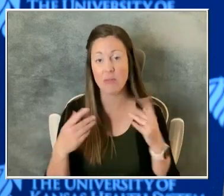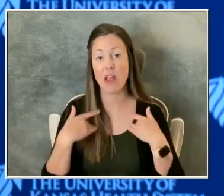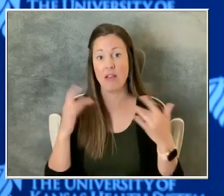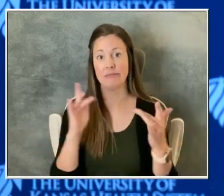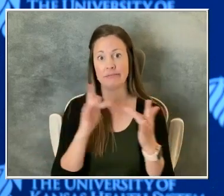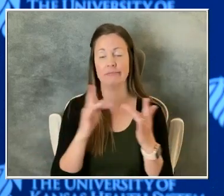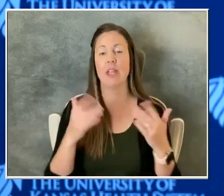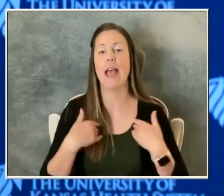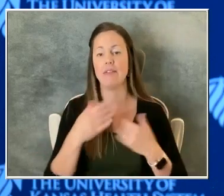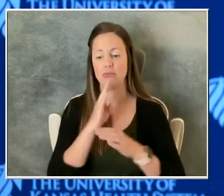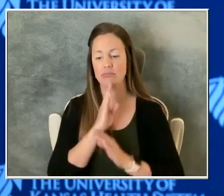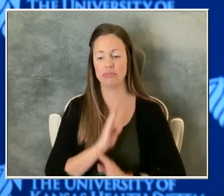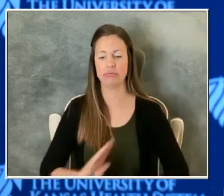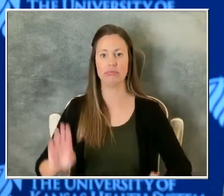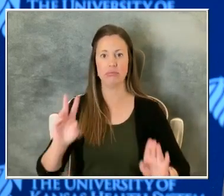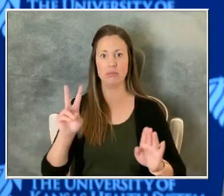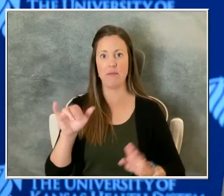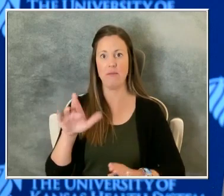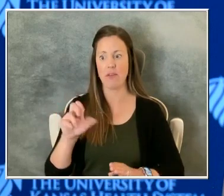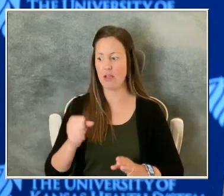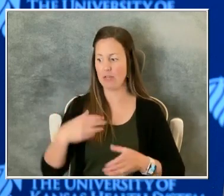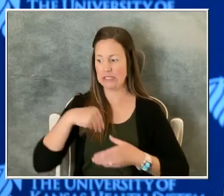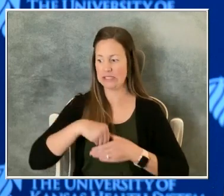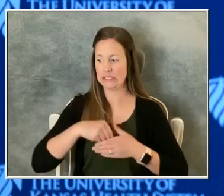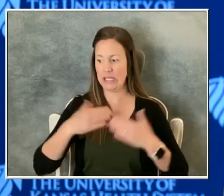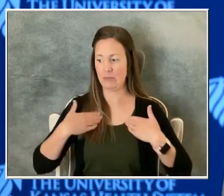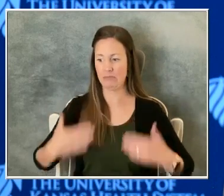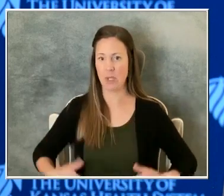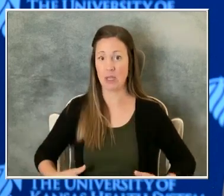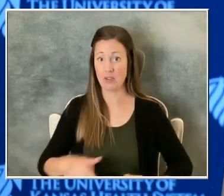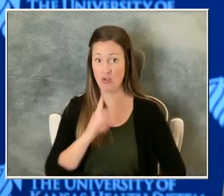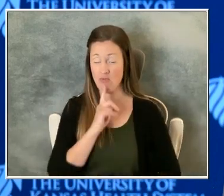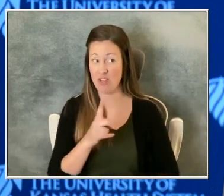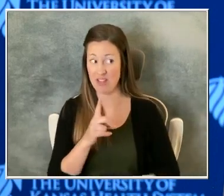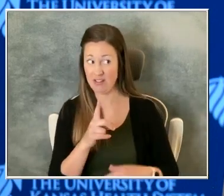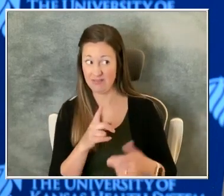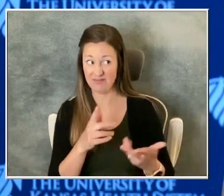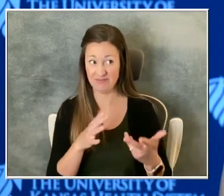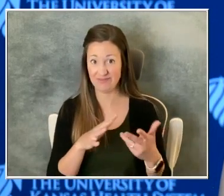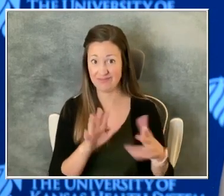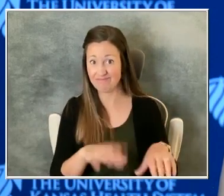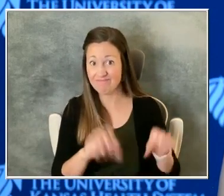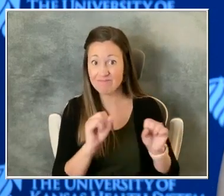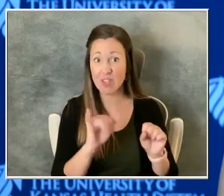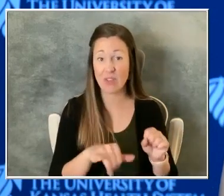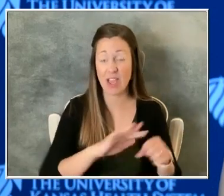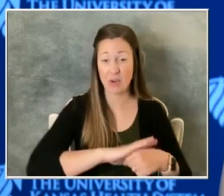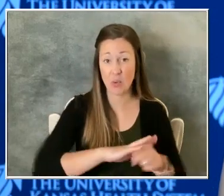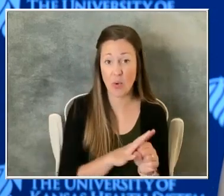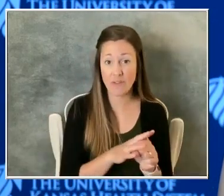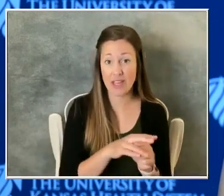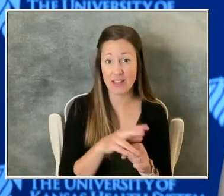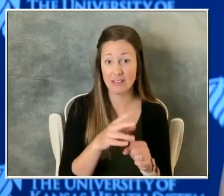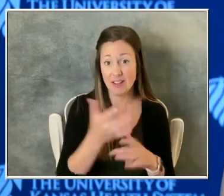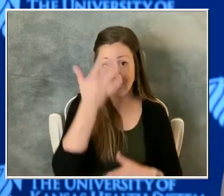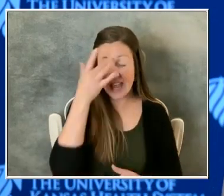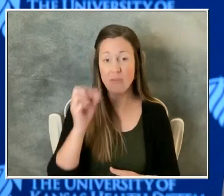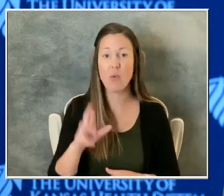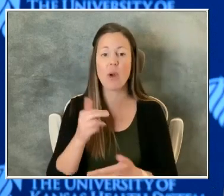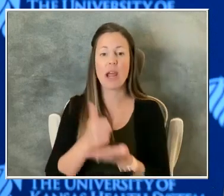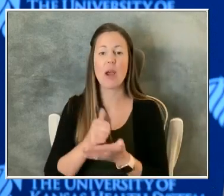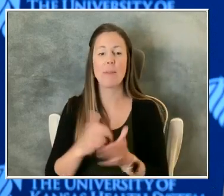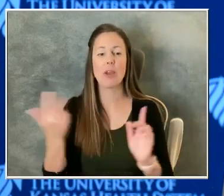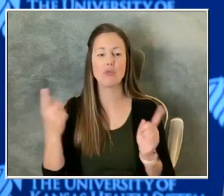body. And so is it really acting on the SARS-CoV-2 viruses, or is it helping to reduce the reactivation of these